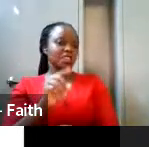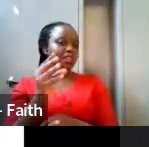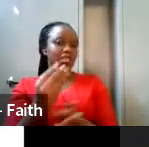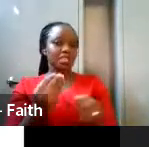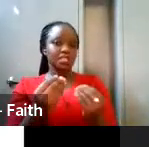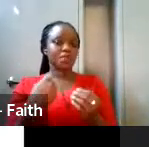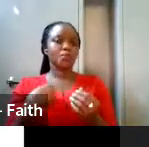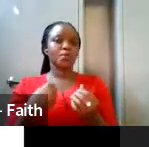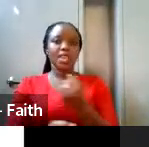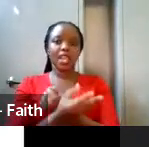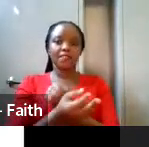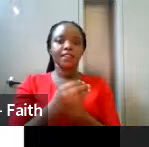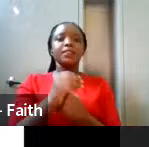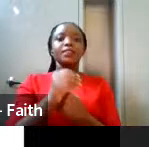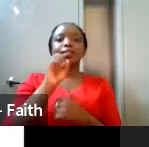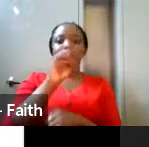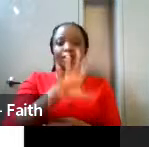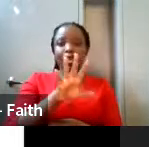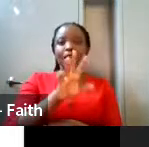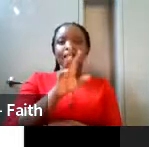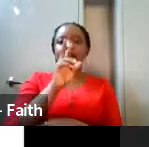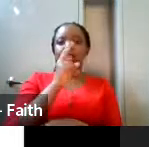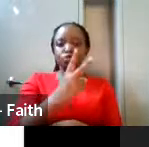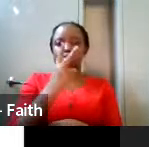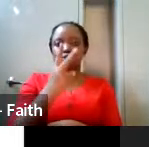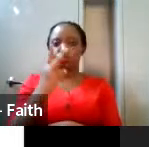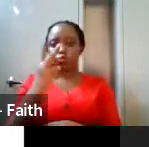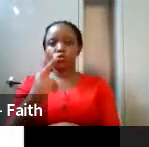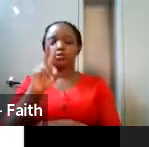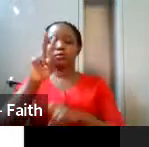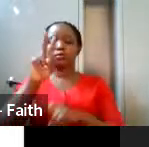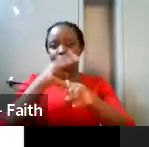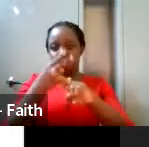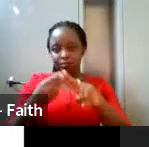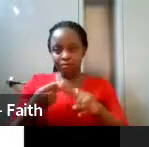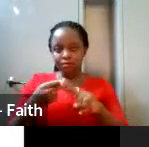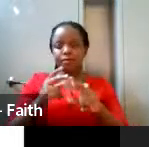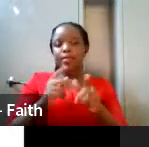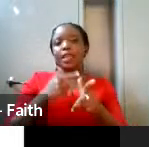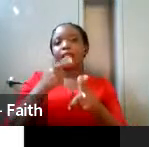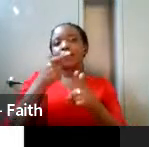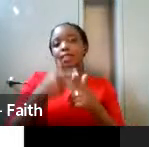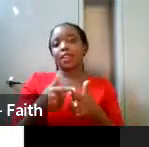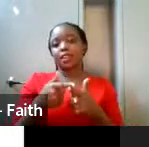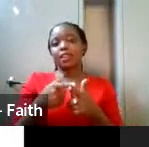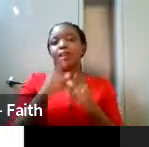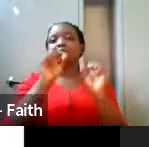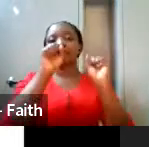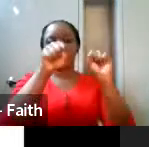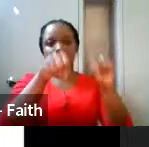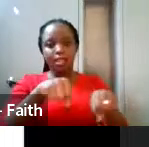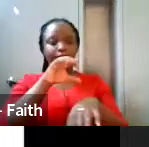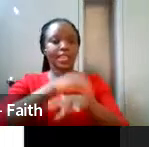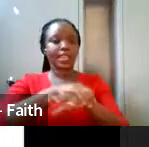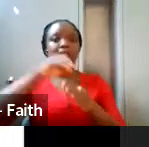dialing *222#, and then they can get that